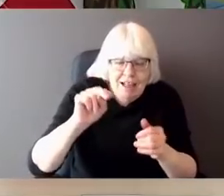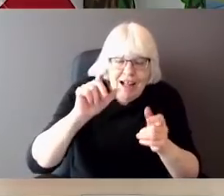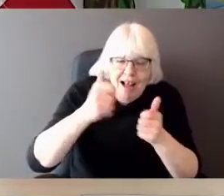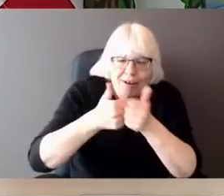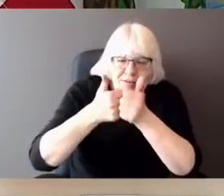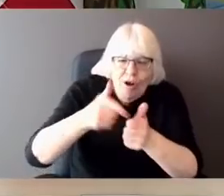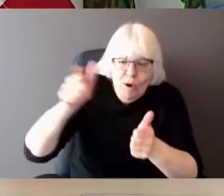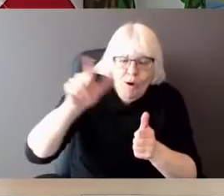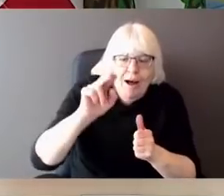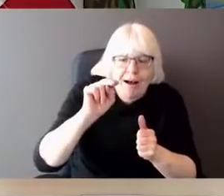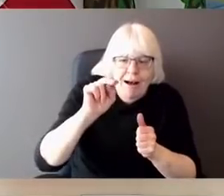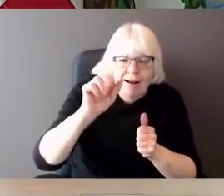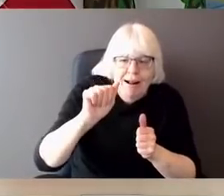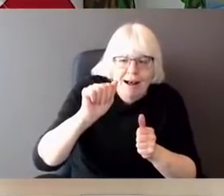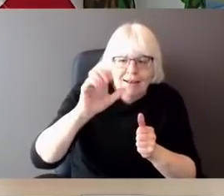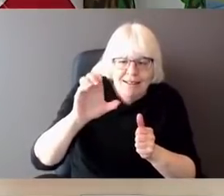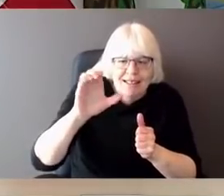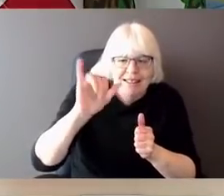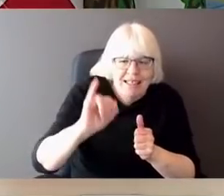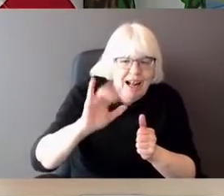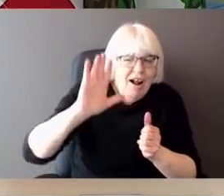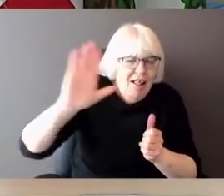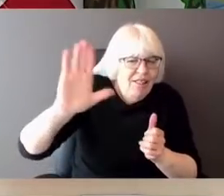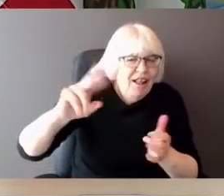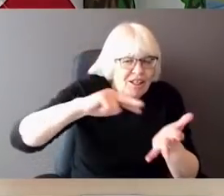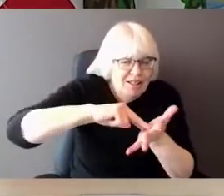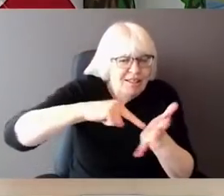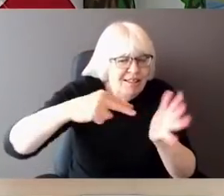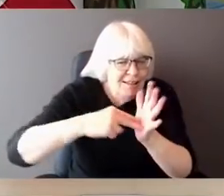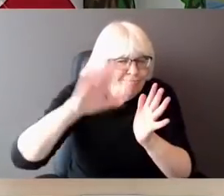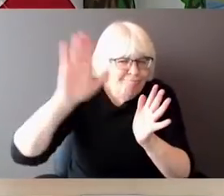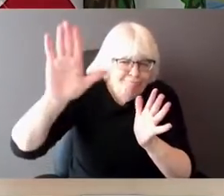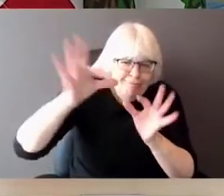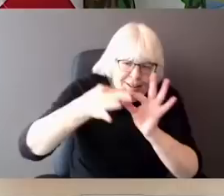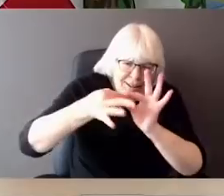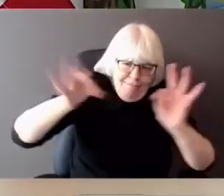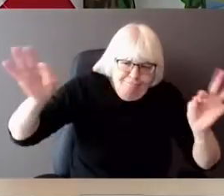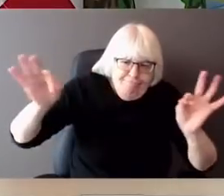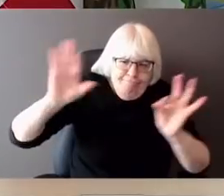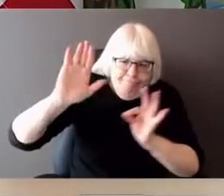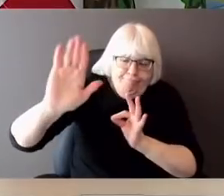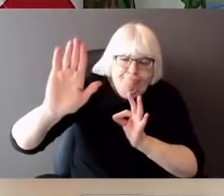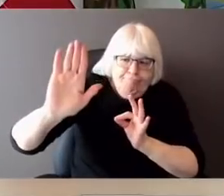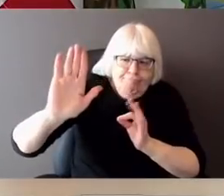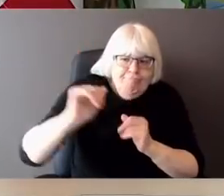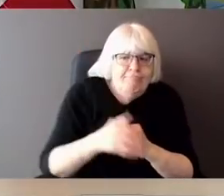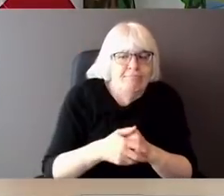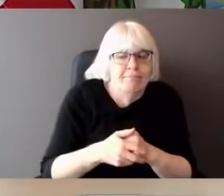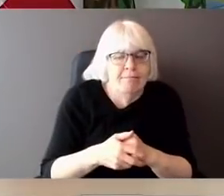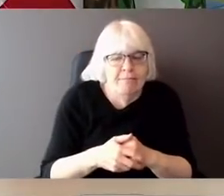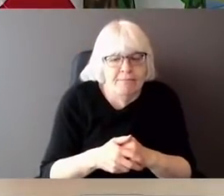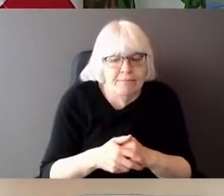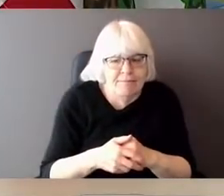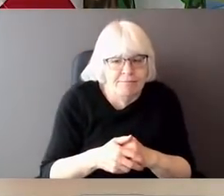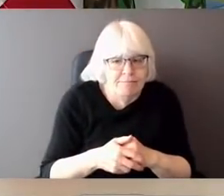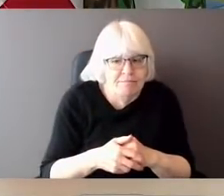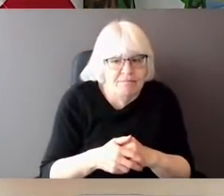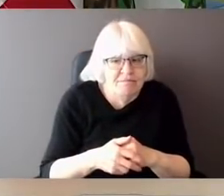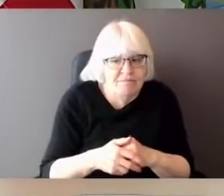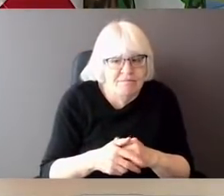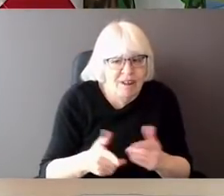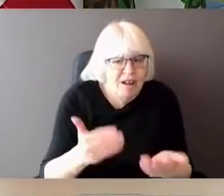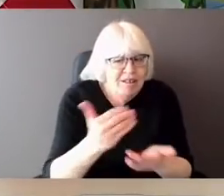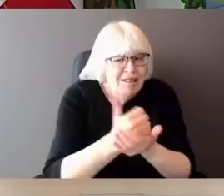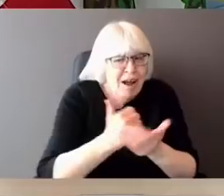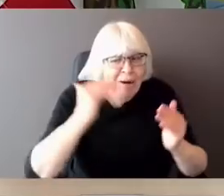for adults to identify those who really might need some antivirals or the